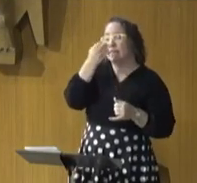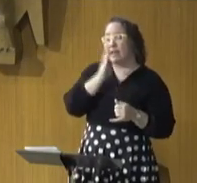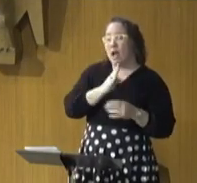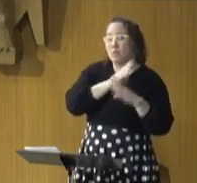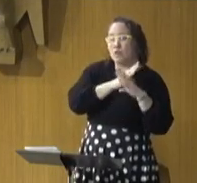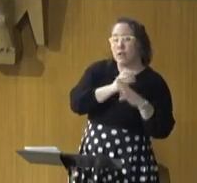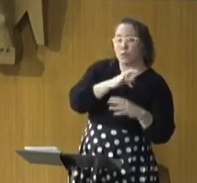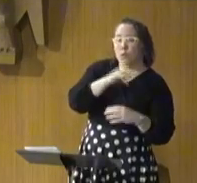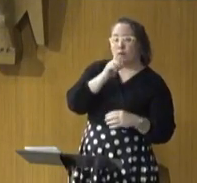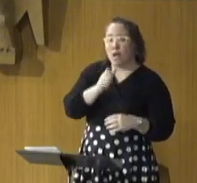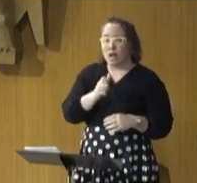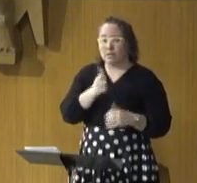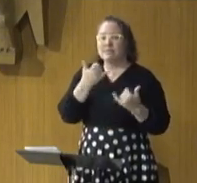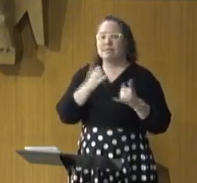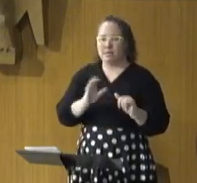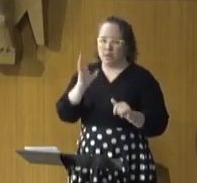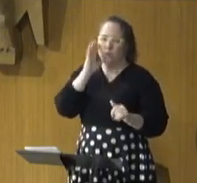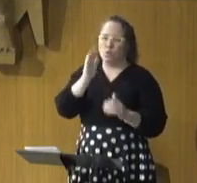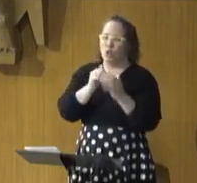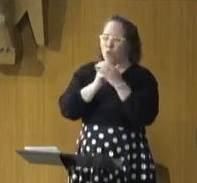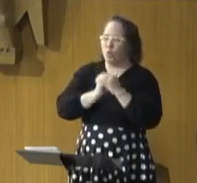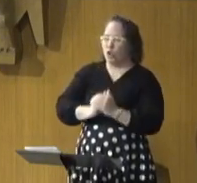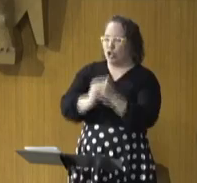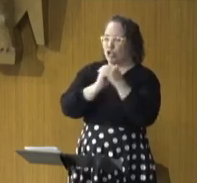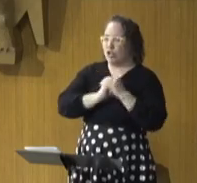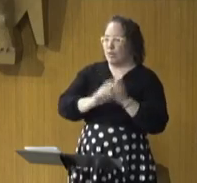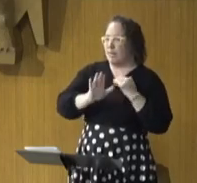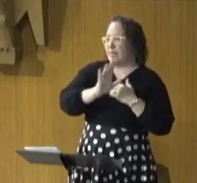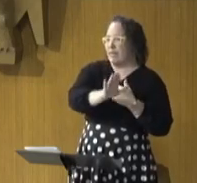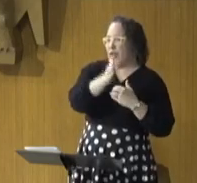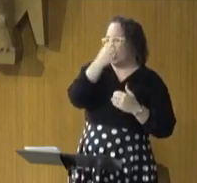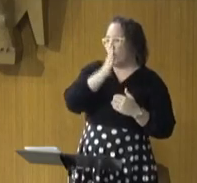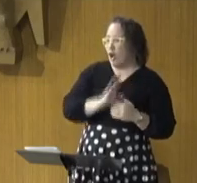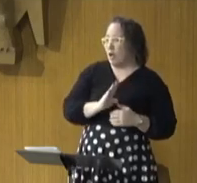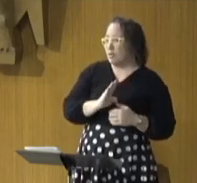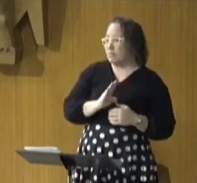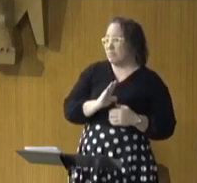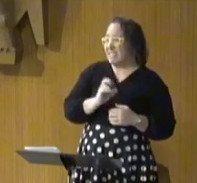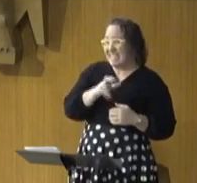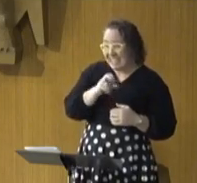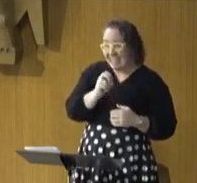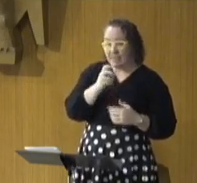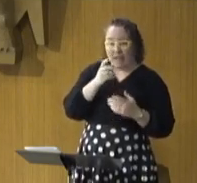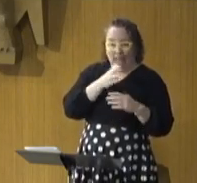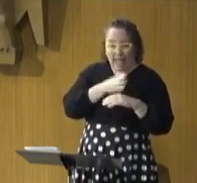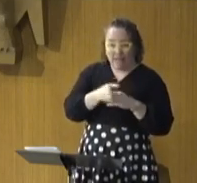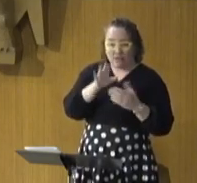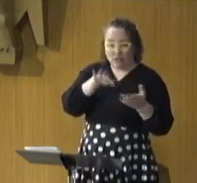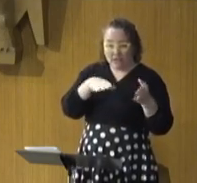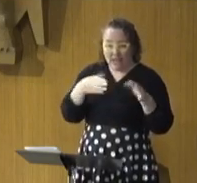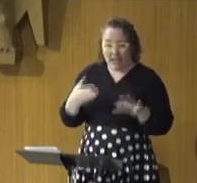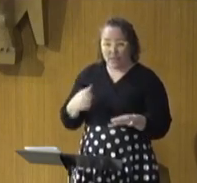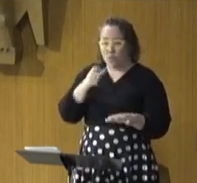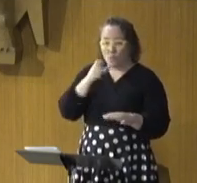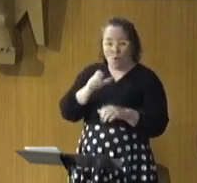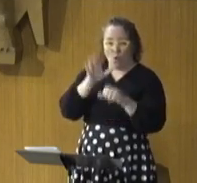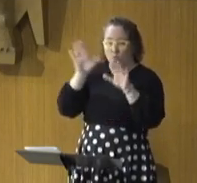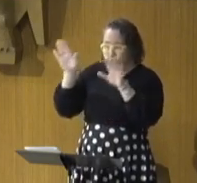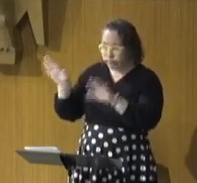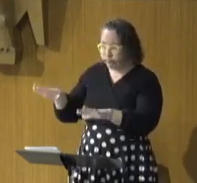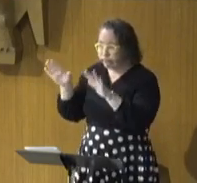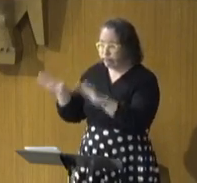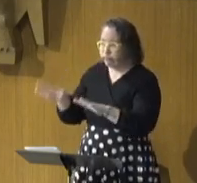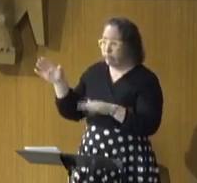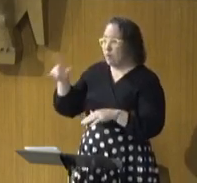from the fiery furnace, they will under no circumstances, not even certain death, bow down to Nebuchadnezzar's